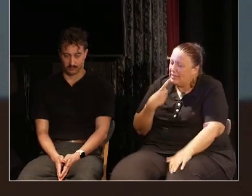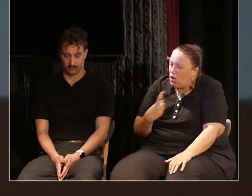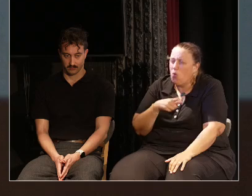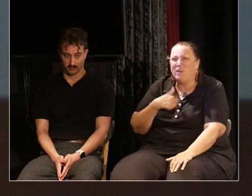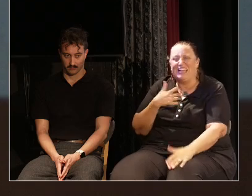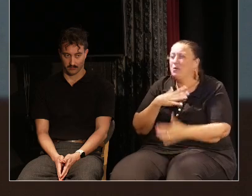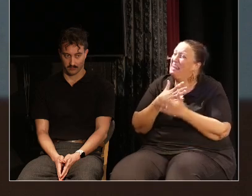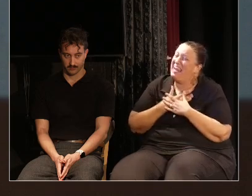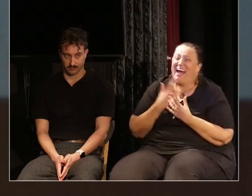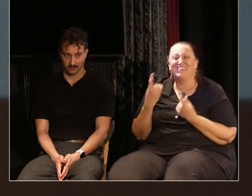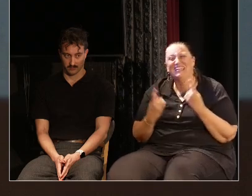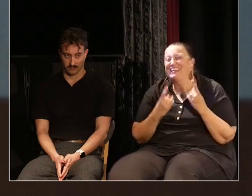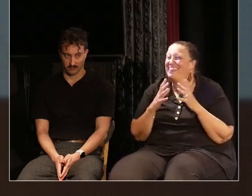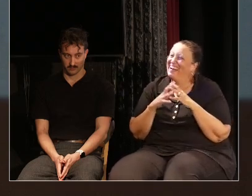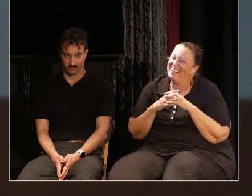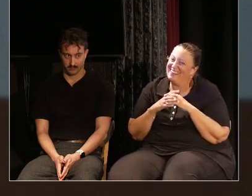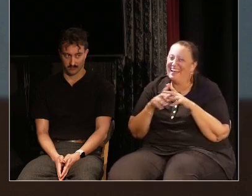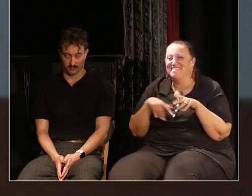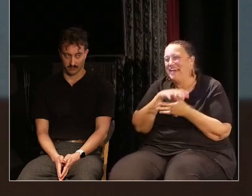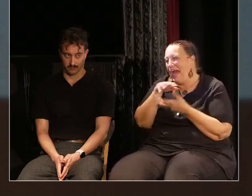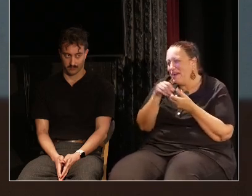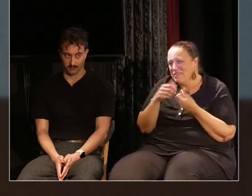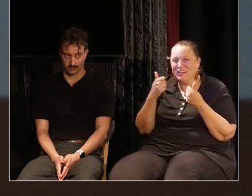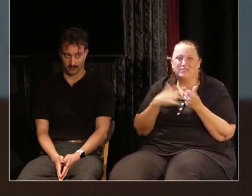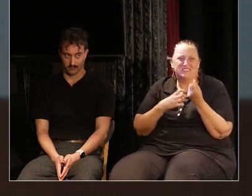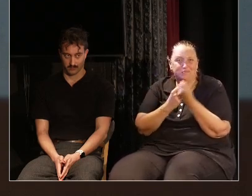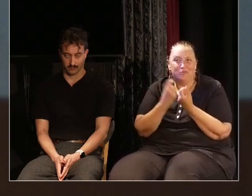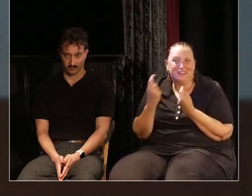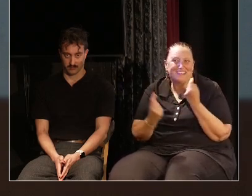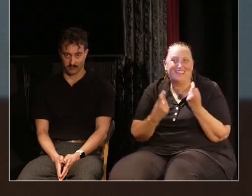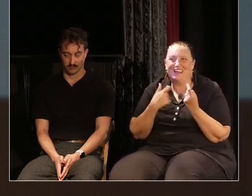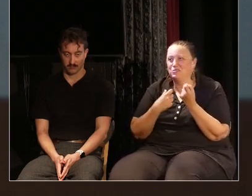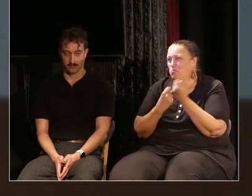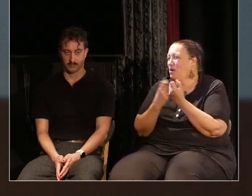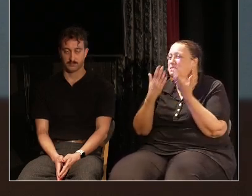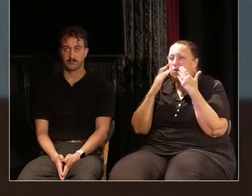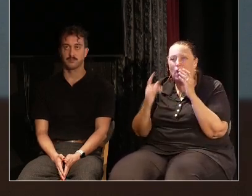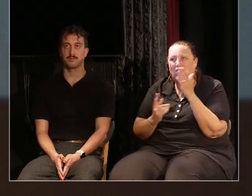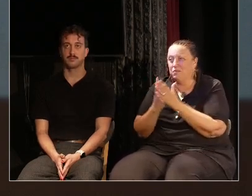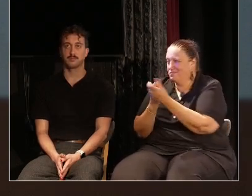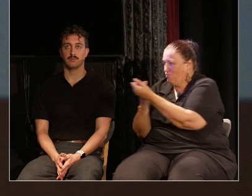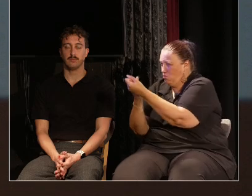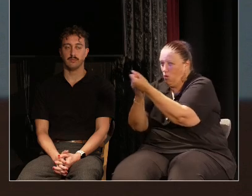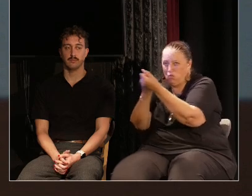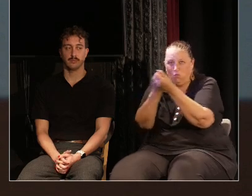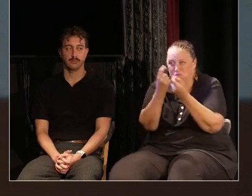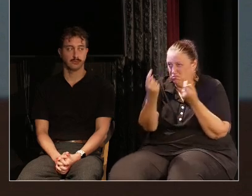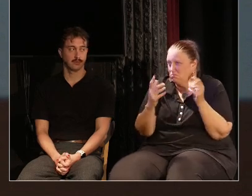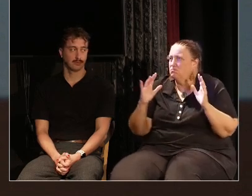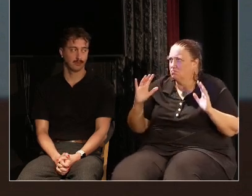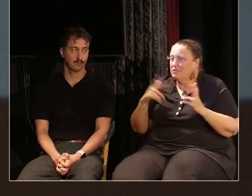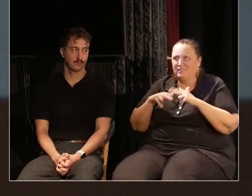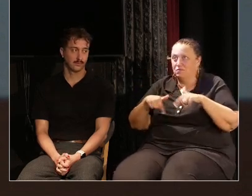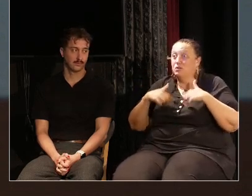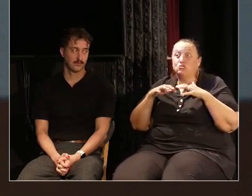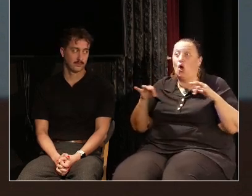to love each other again. We need to make sure that we're supporting each other no matter what, and having each other's backs no matter what, because if we don't do that,